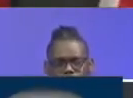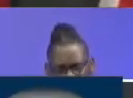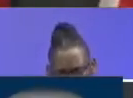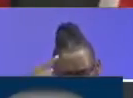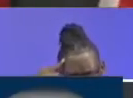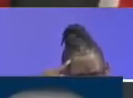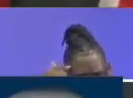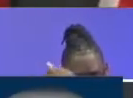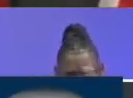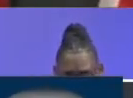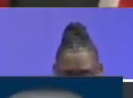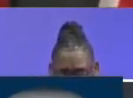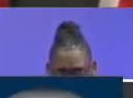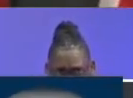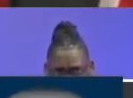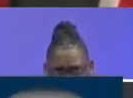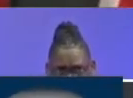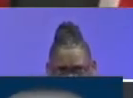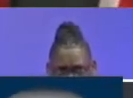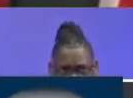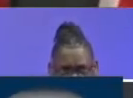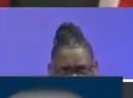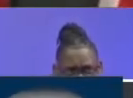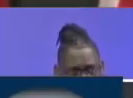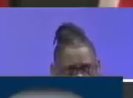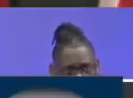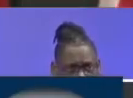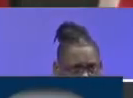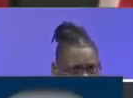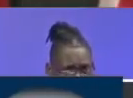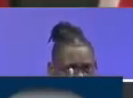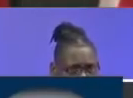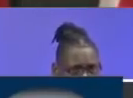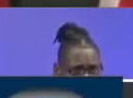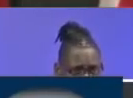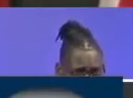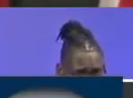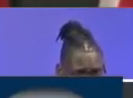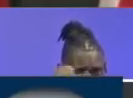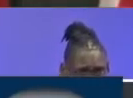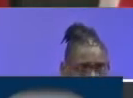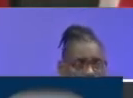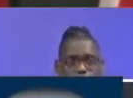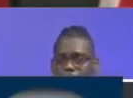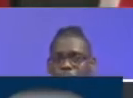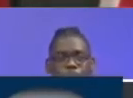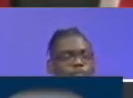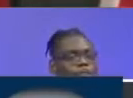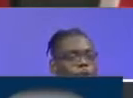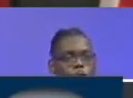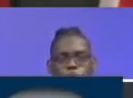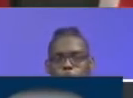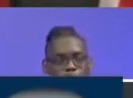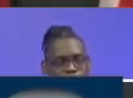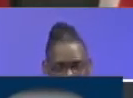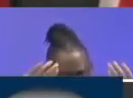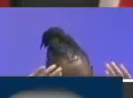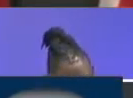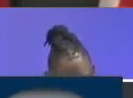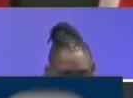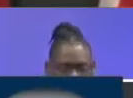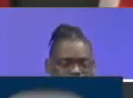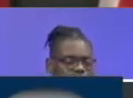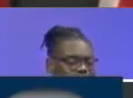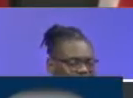We haven't come to that bridges yet because we are more concerned and establishing this. But you would have heard, I'm sure you would have